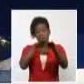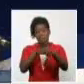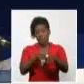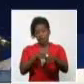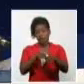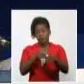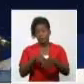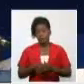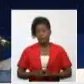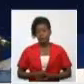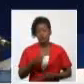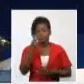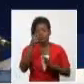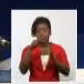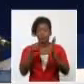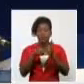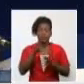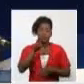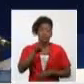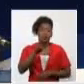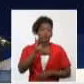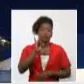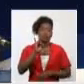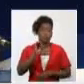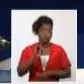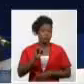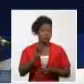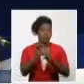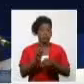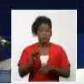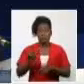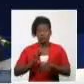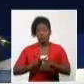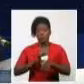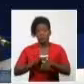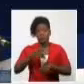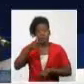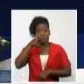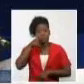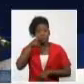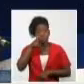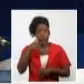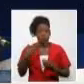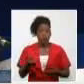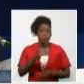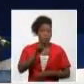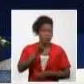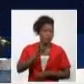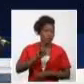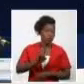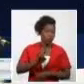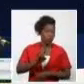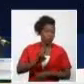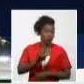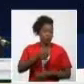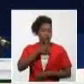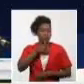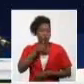of Havana, 347, in Villa Clara, 290, in Santiago de